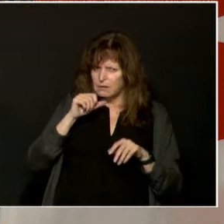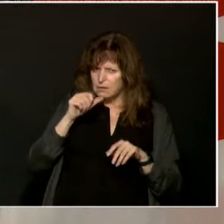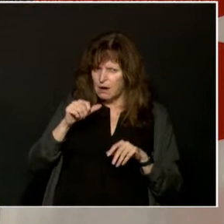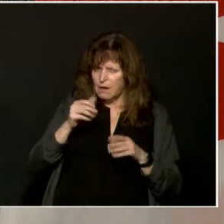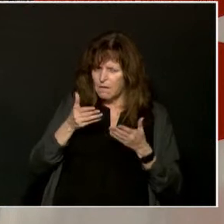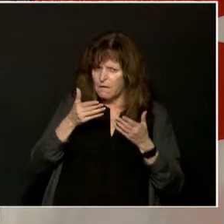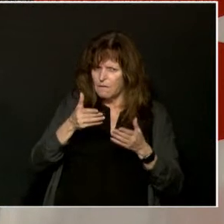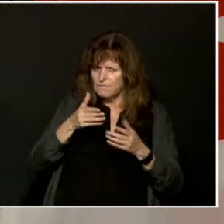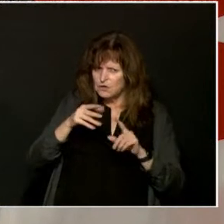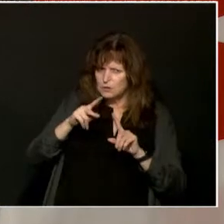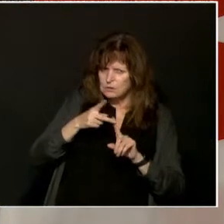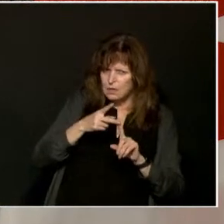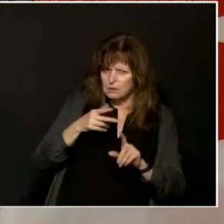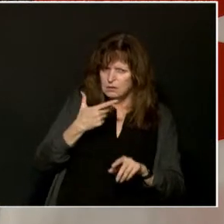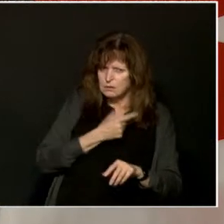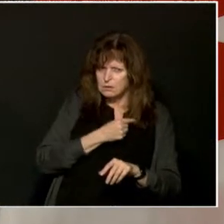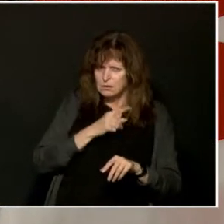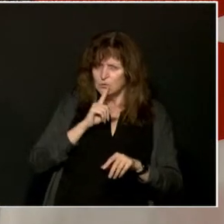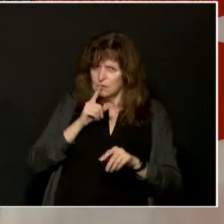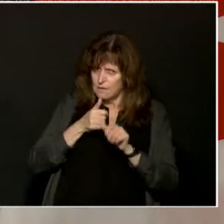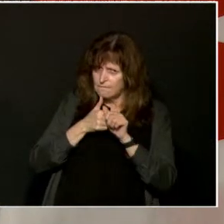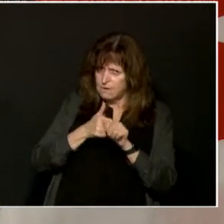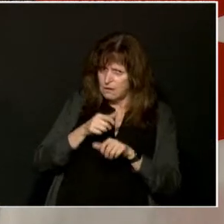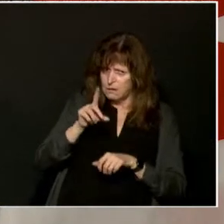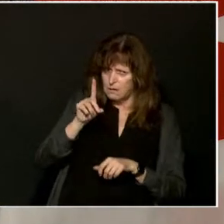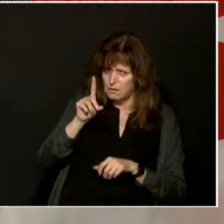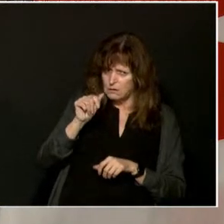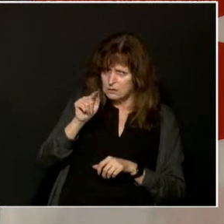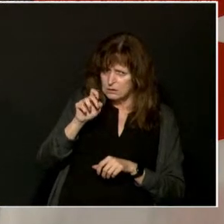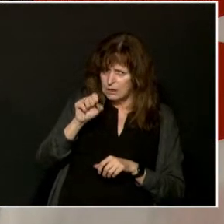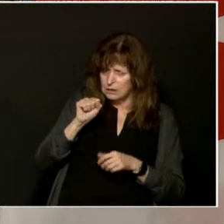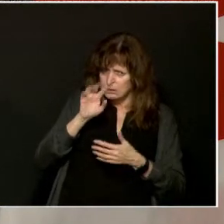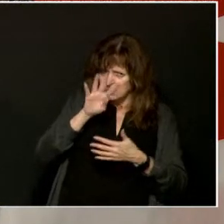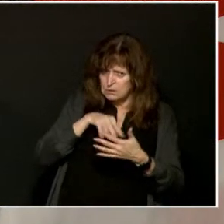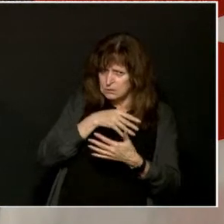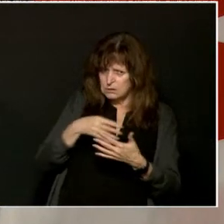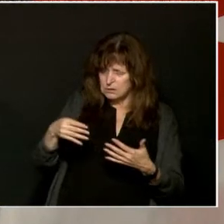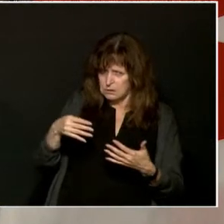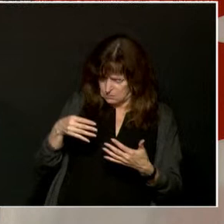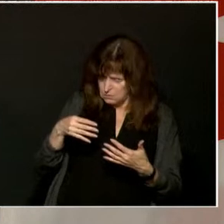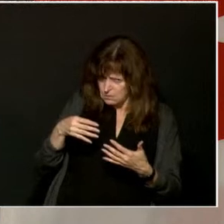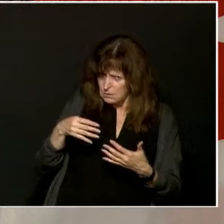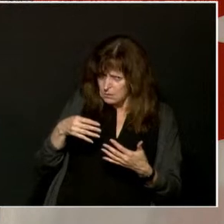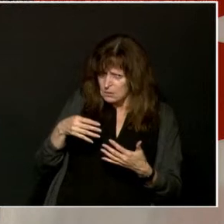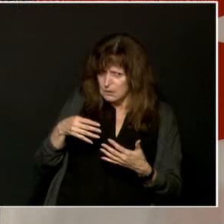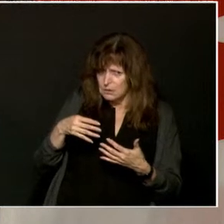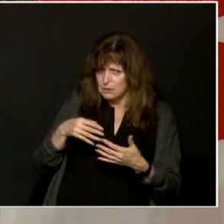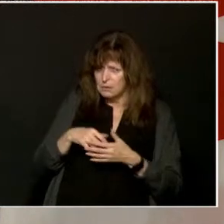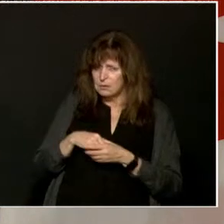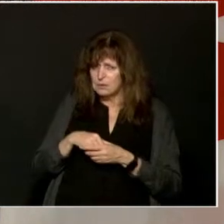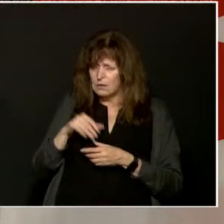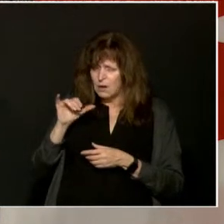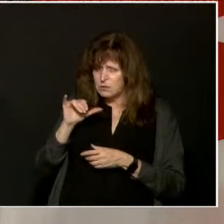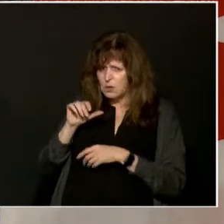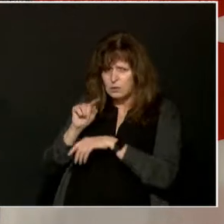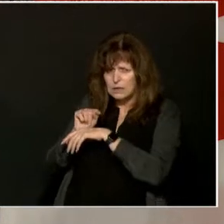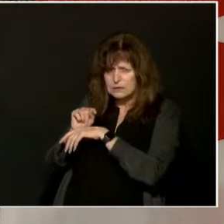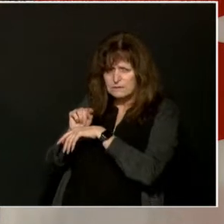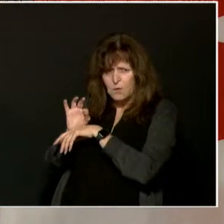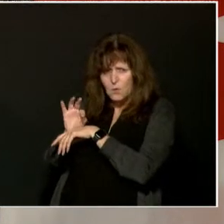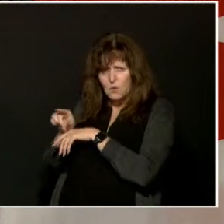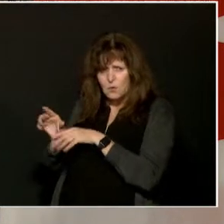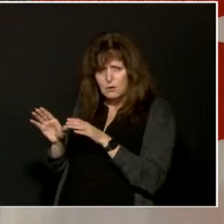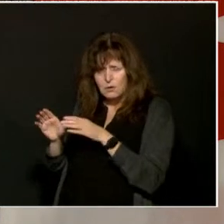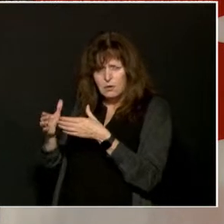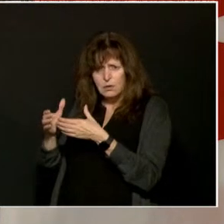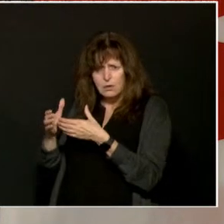on dates, if that's what you're saying. And hoping you could also say whether task force is looking at, maybe prioritizing essential workers sooner,